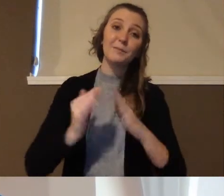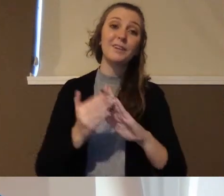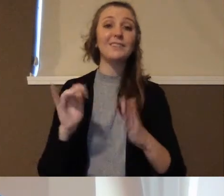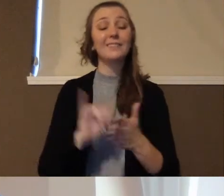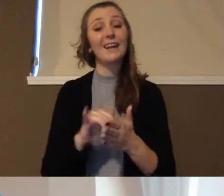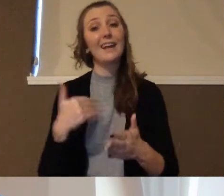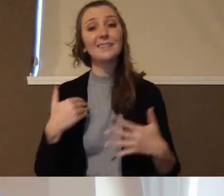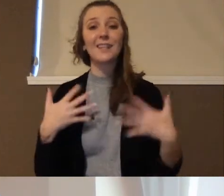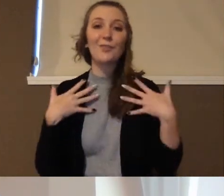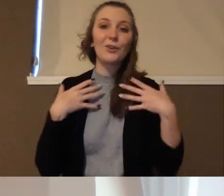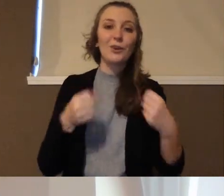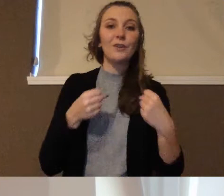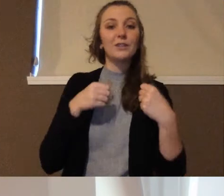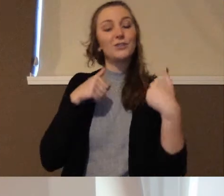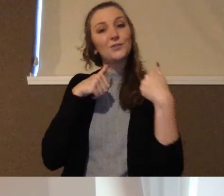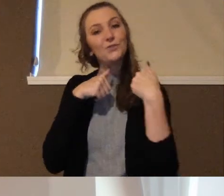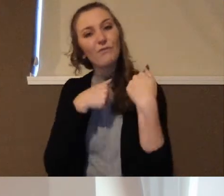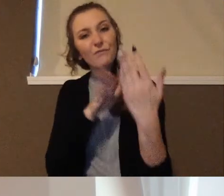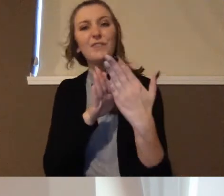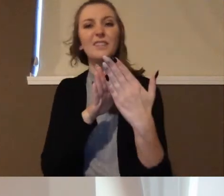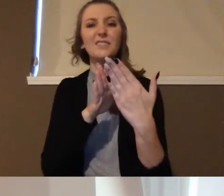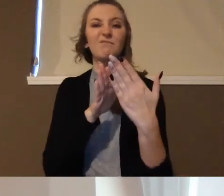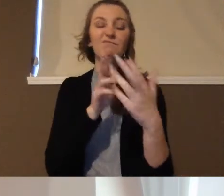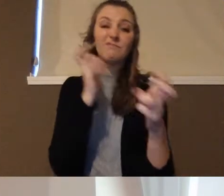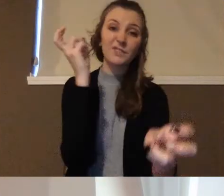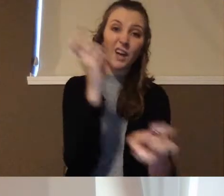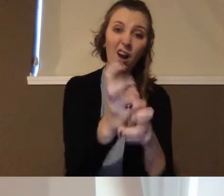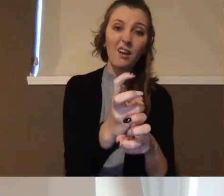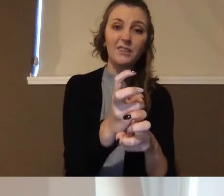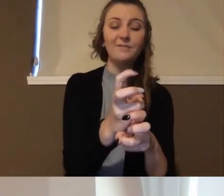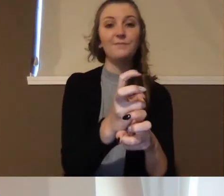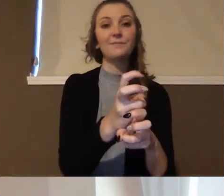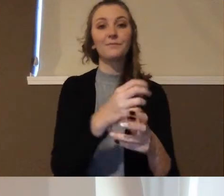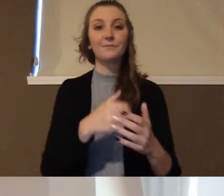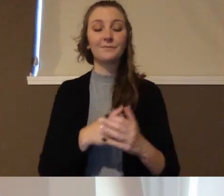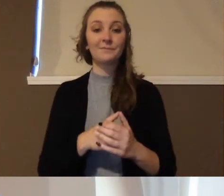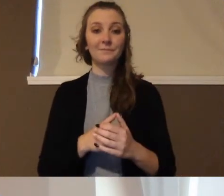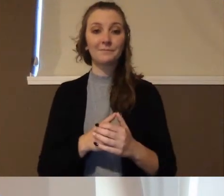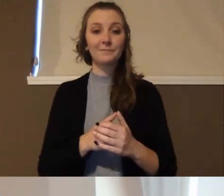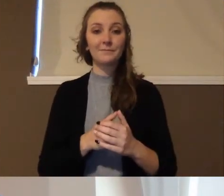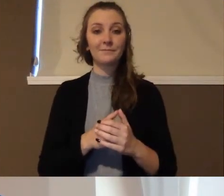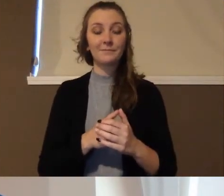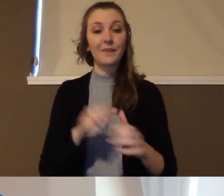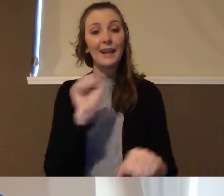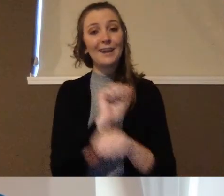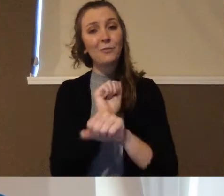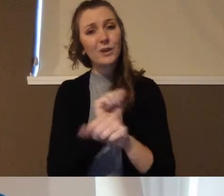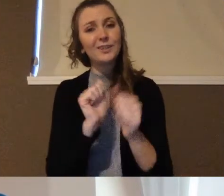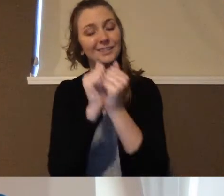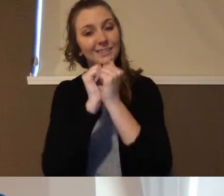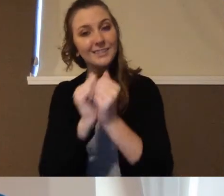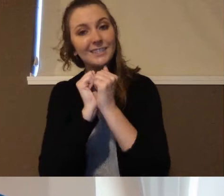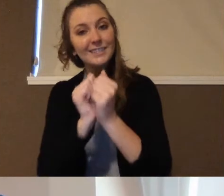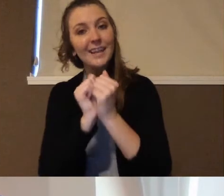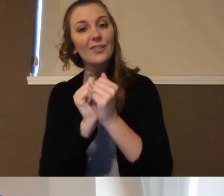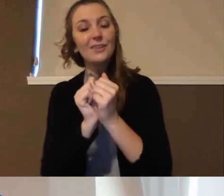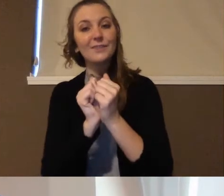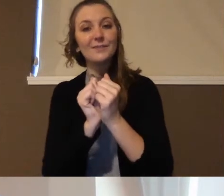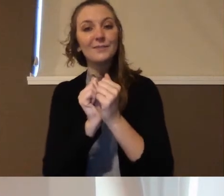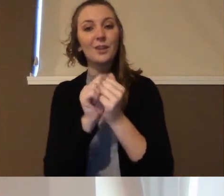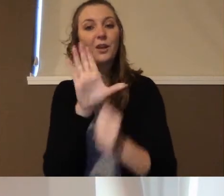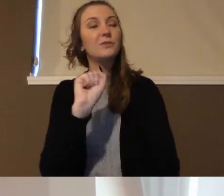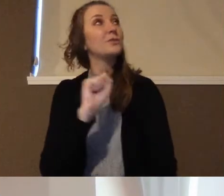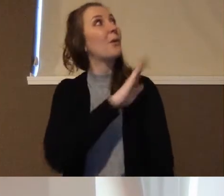hard and stay together on the path toward making Christ's compassion and justice